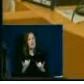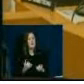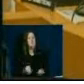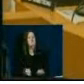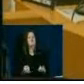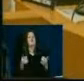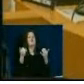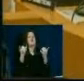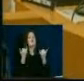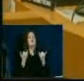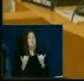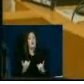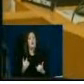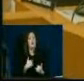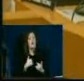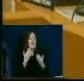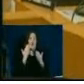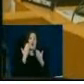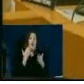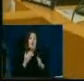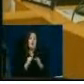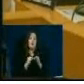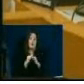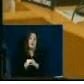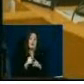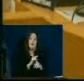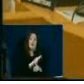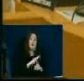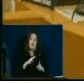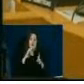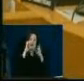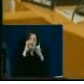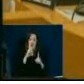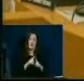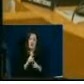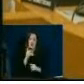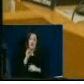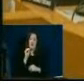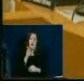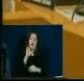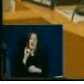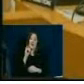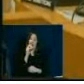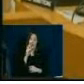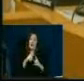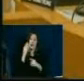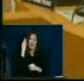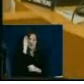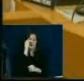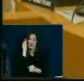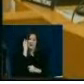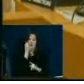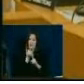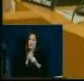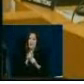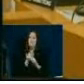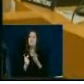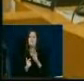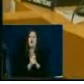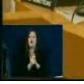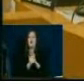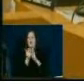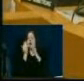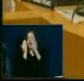Currently, we have an offer extended from the Board of Education to Dr. McIntyre to consider. It is a legal